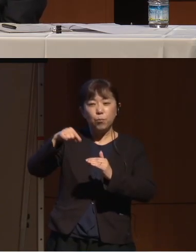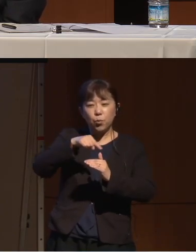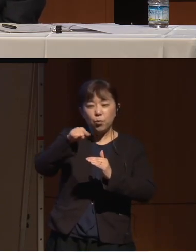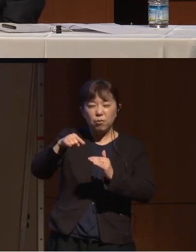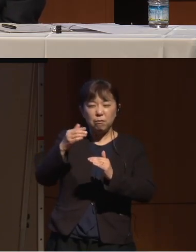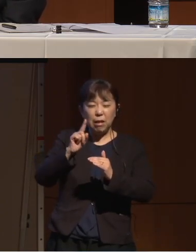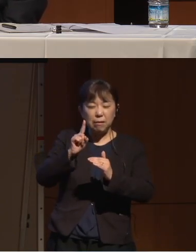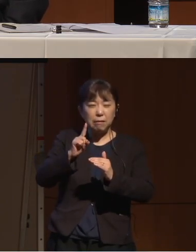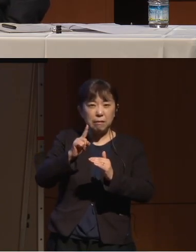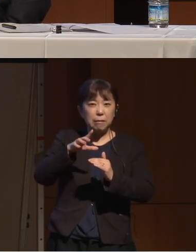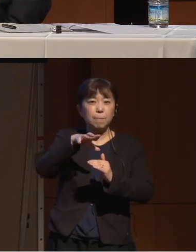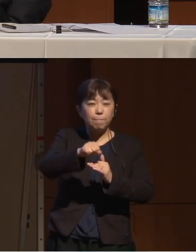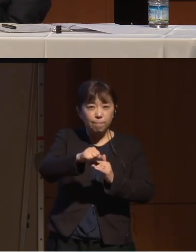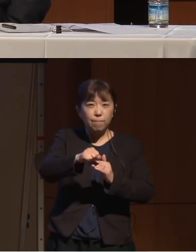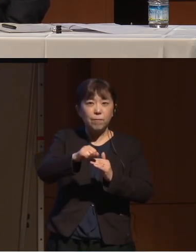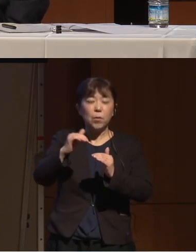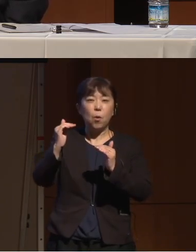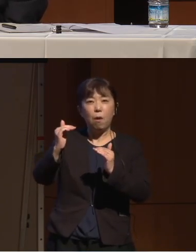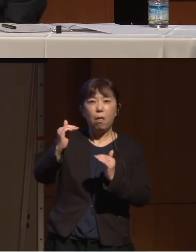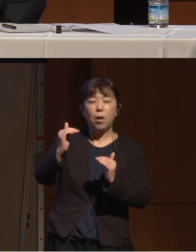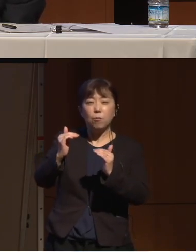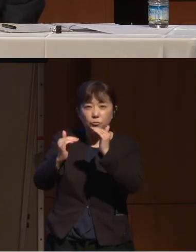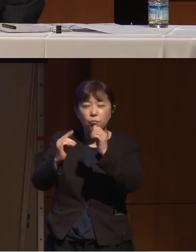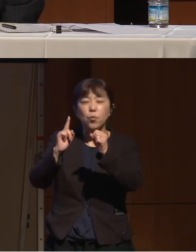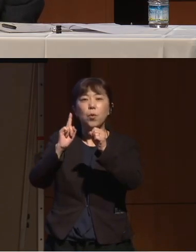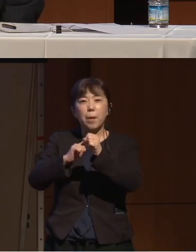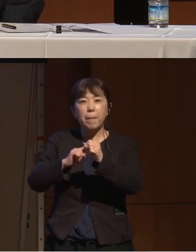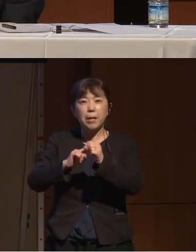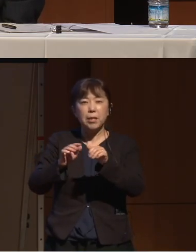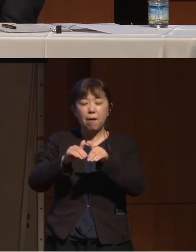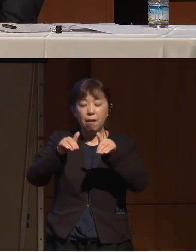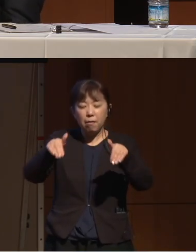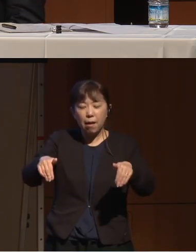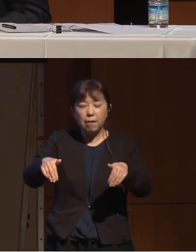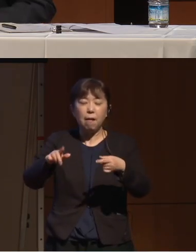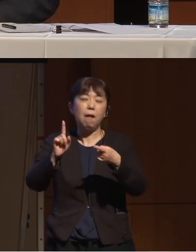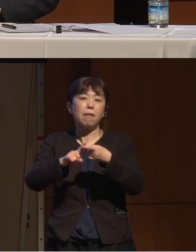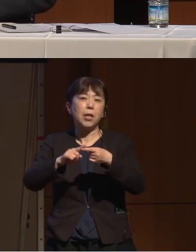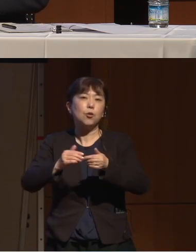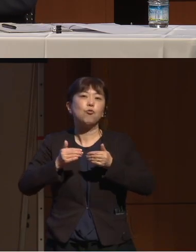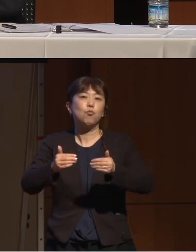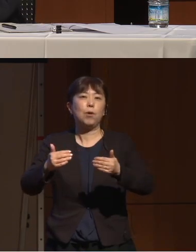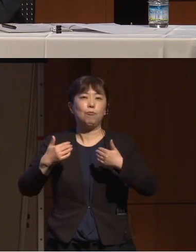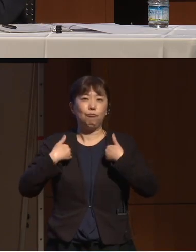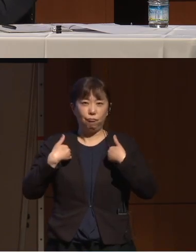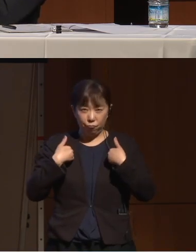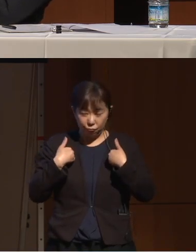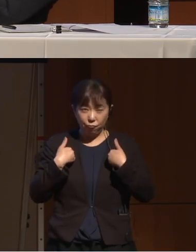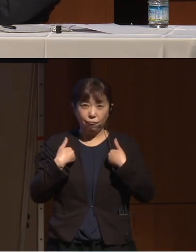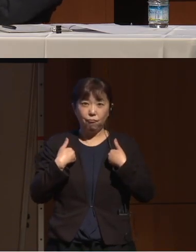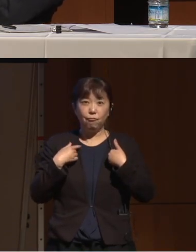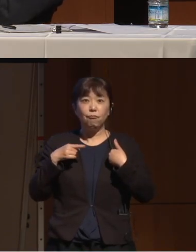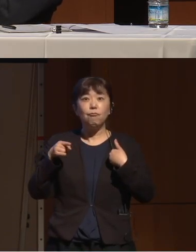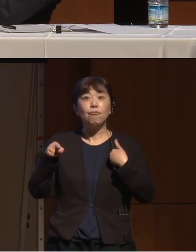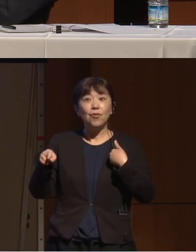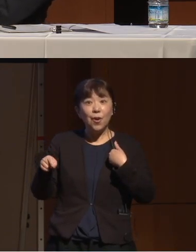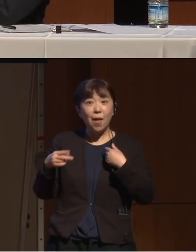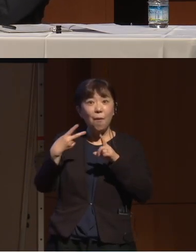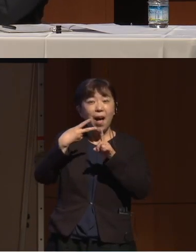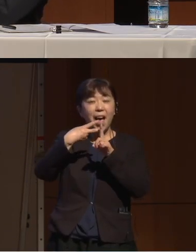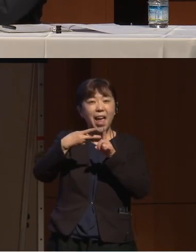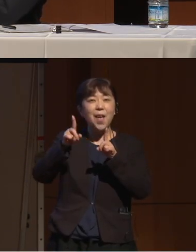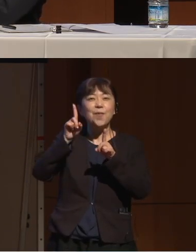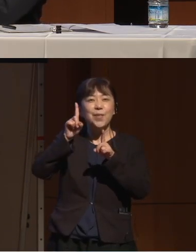approach to filling those gaps. I thought your Formula One metaphor is just perfect for